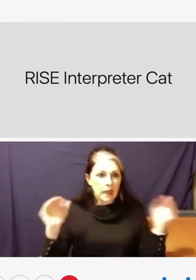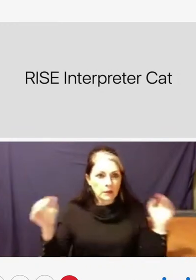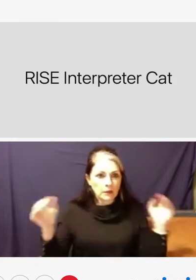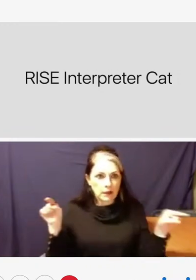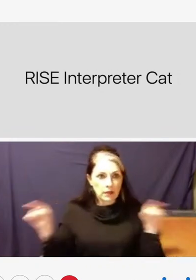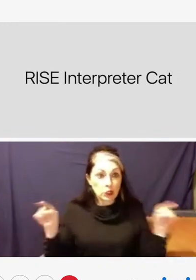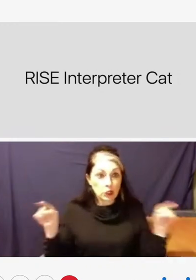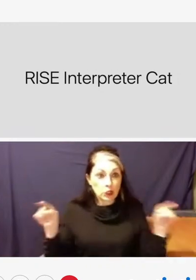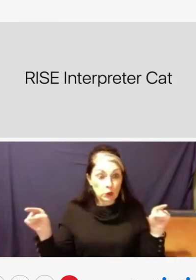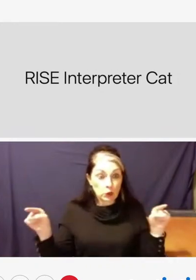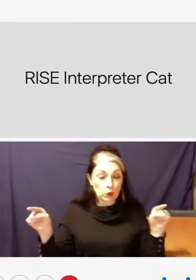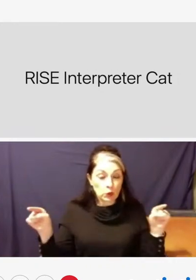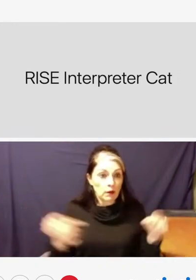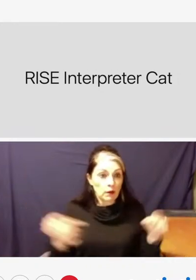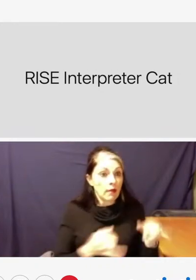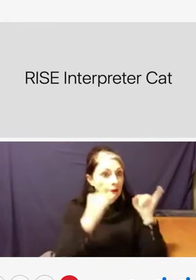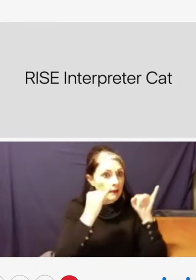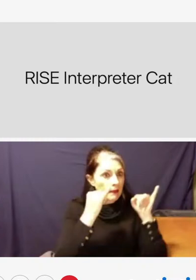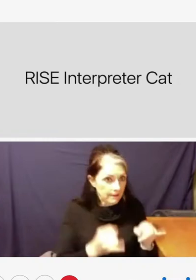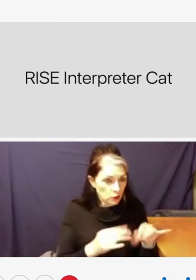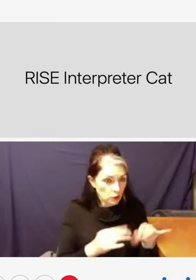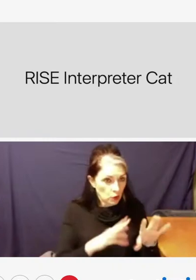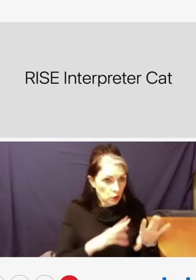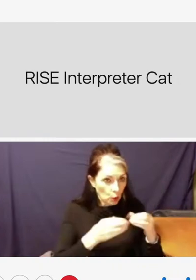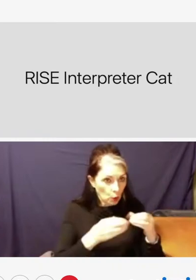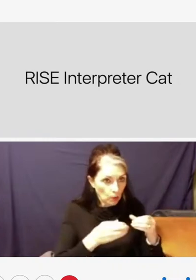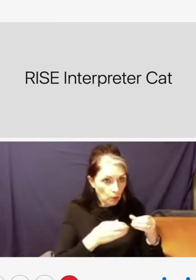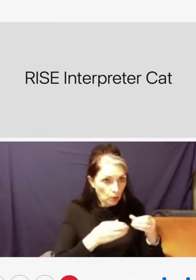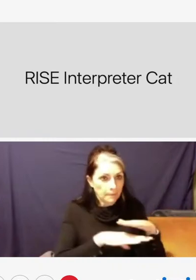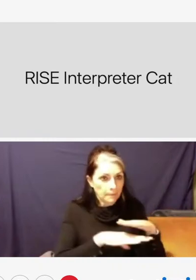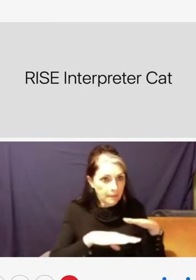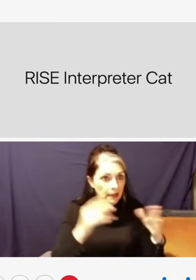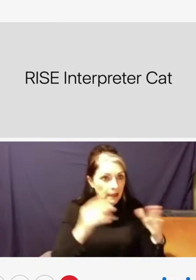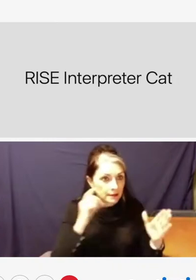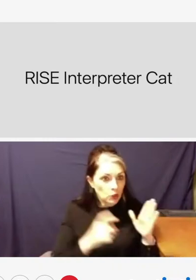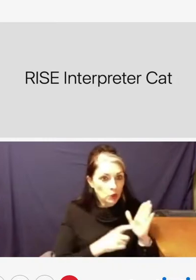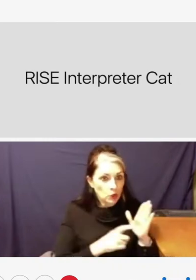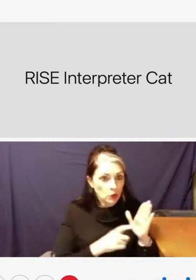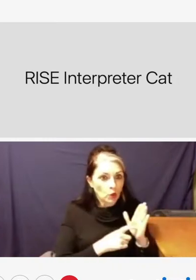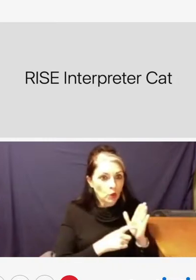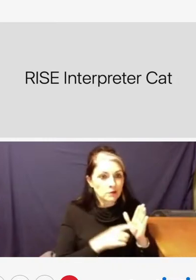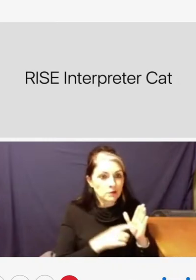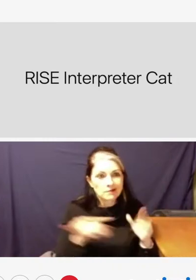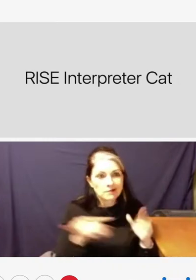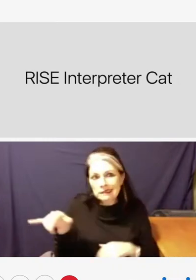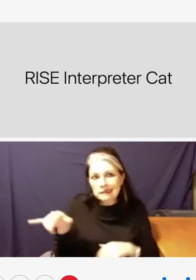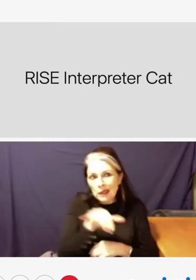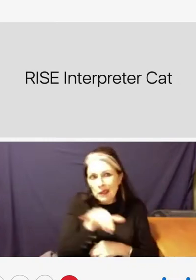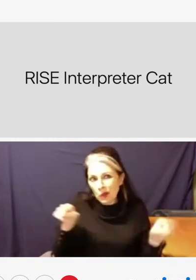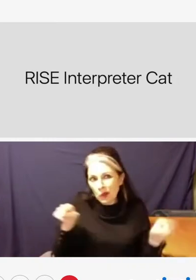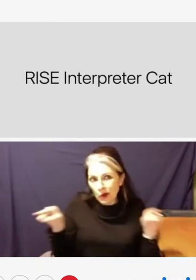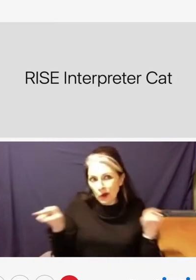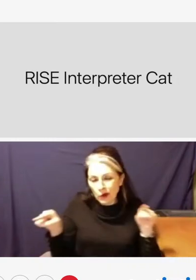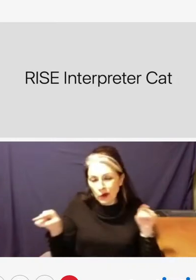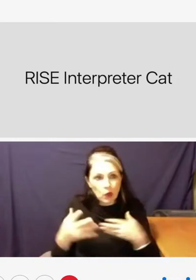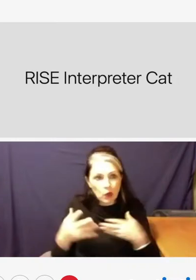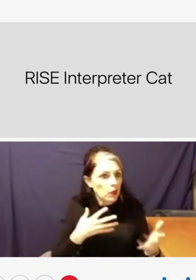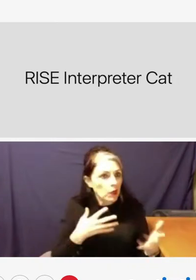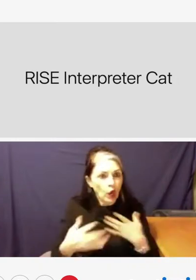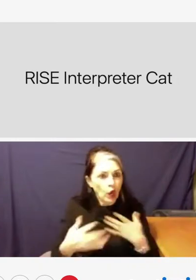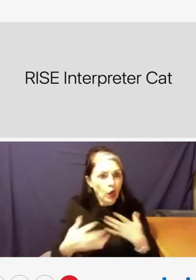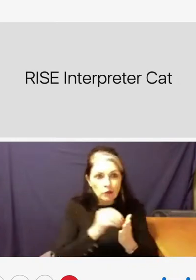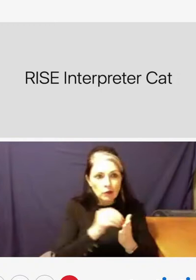the individual and group Bas you'll notice that they are very similar um regardless students with